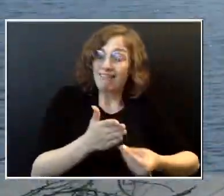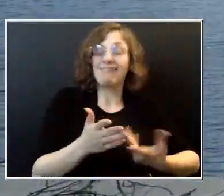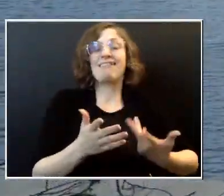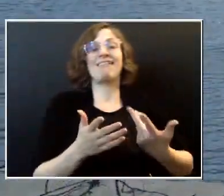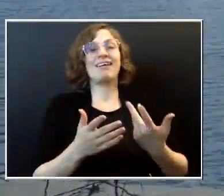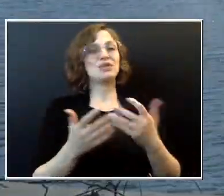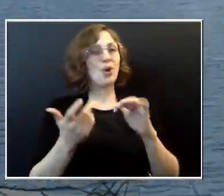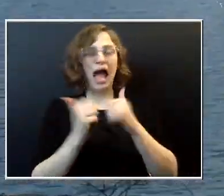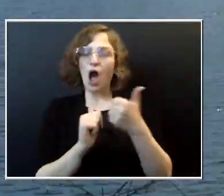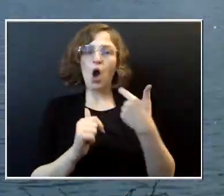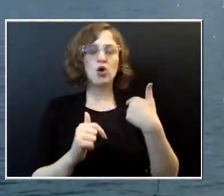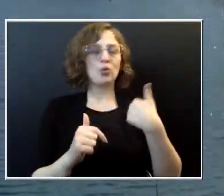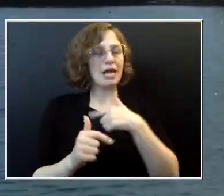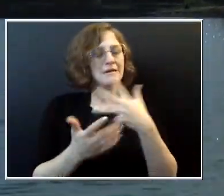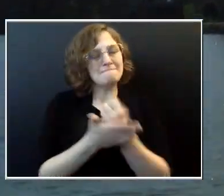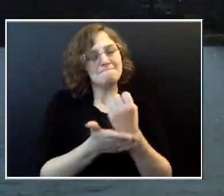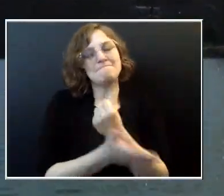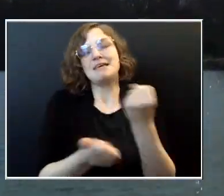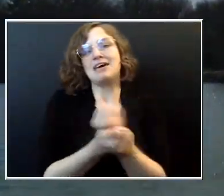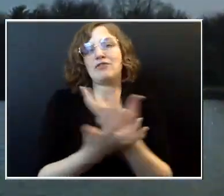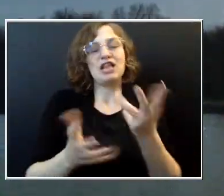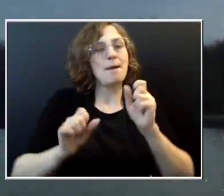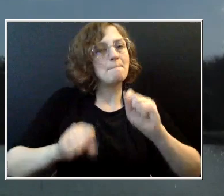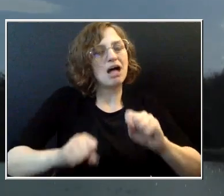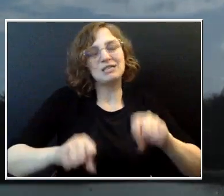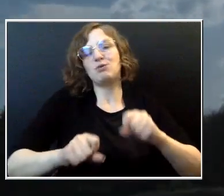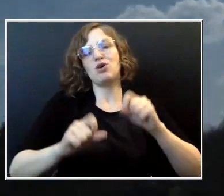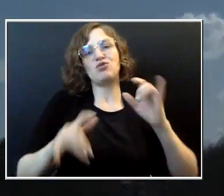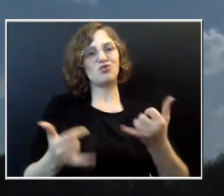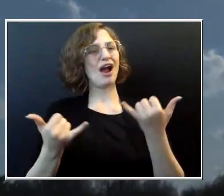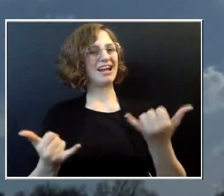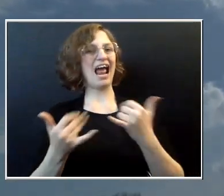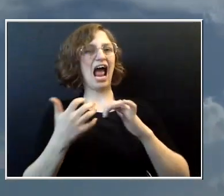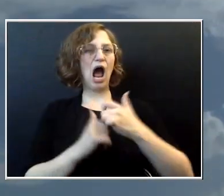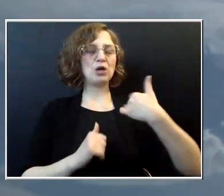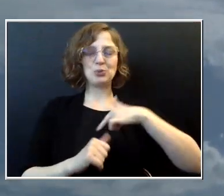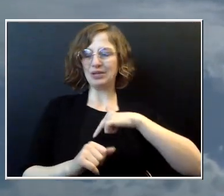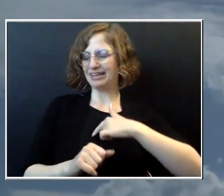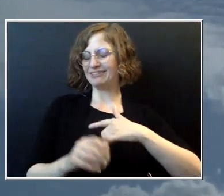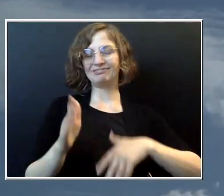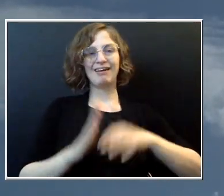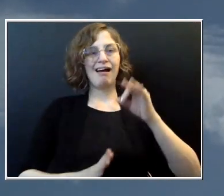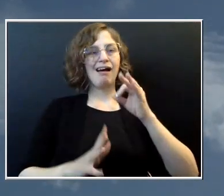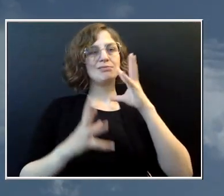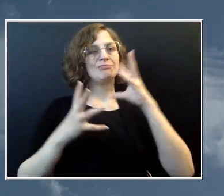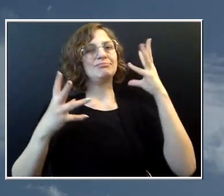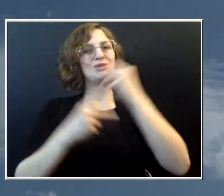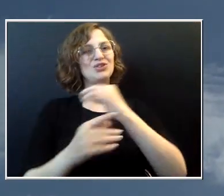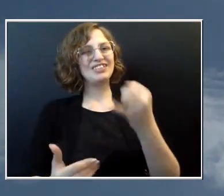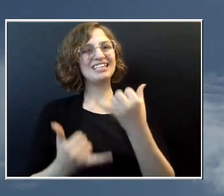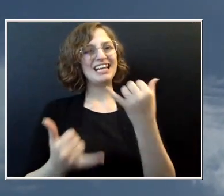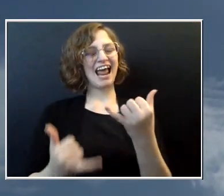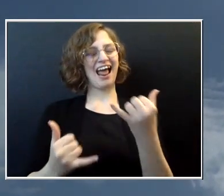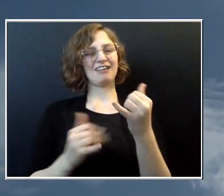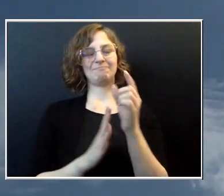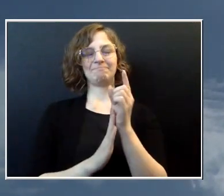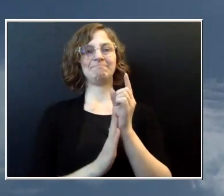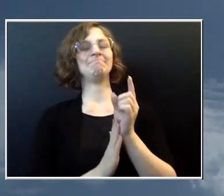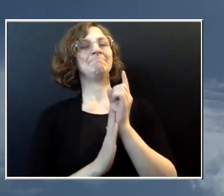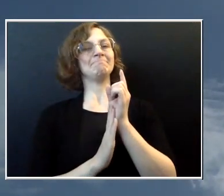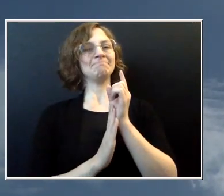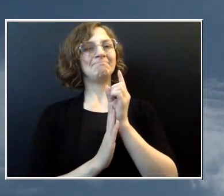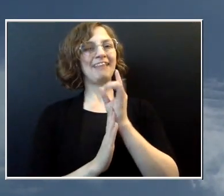How do you find beauty in today, in this moment? That's your task.